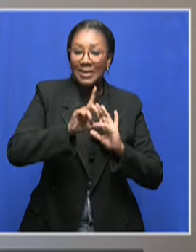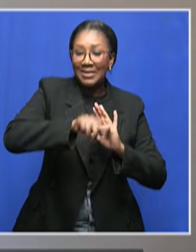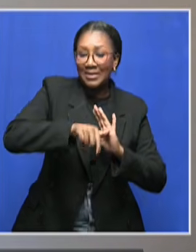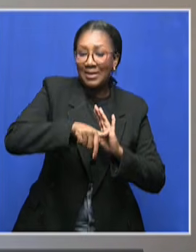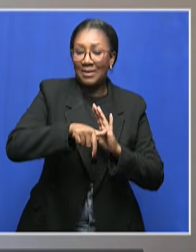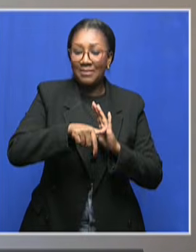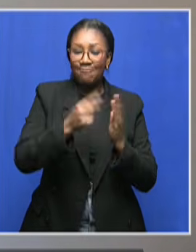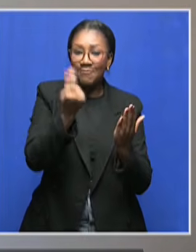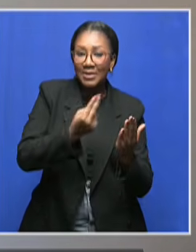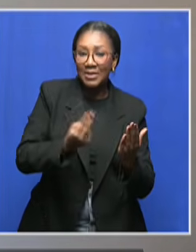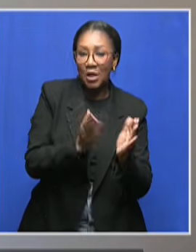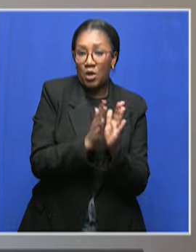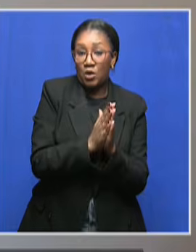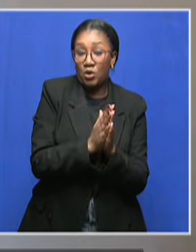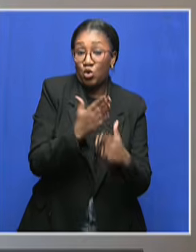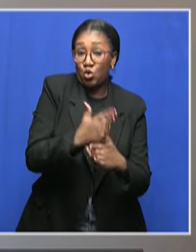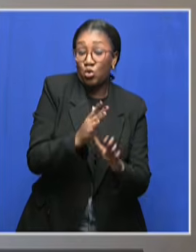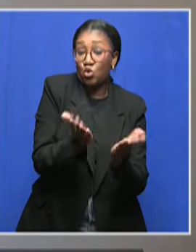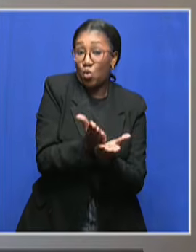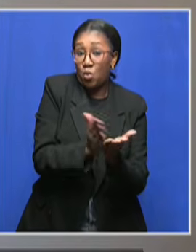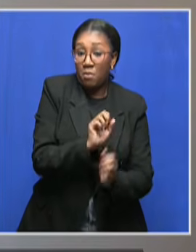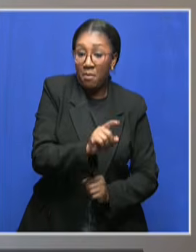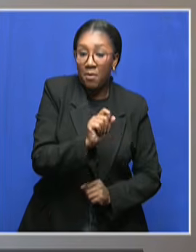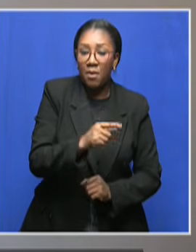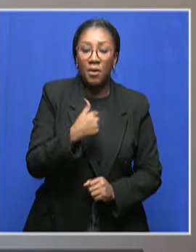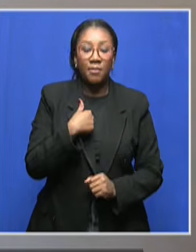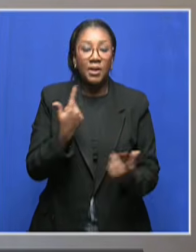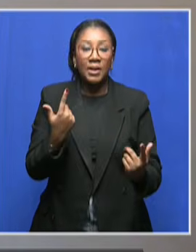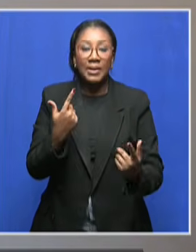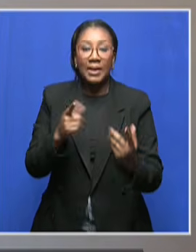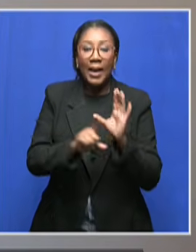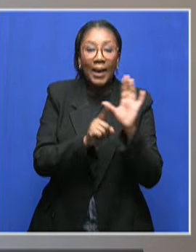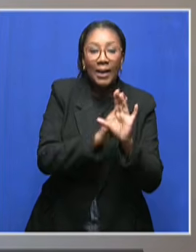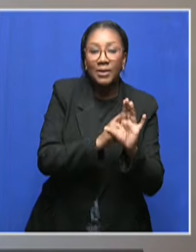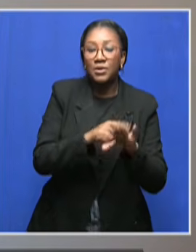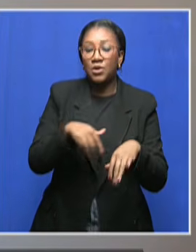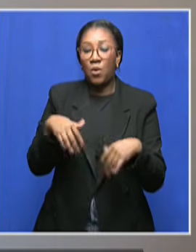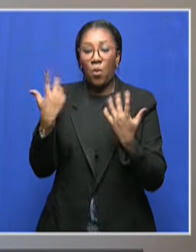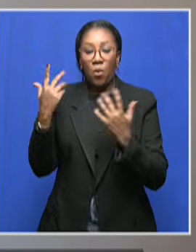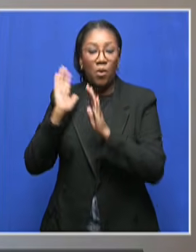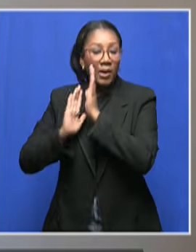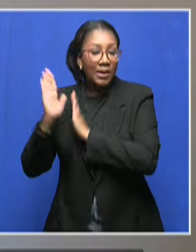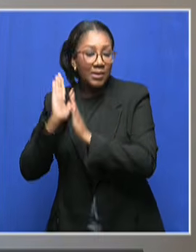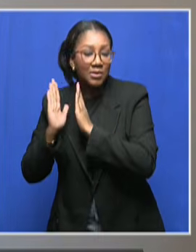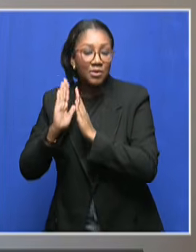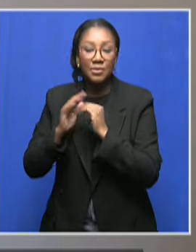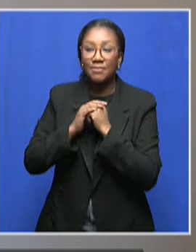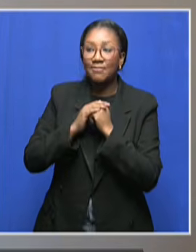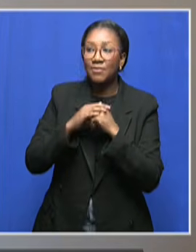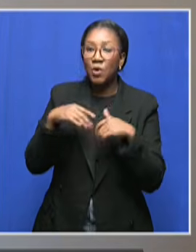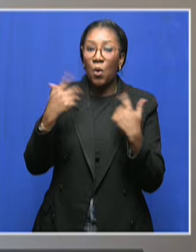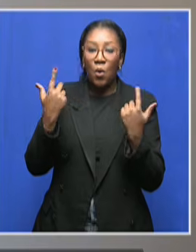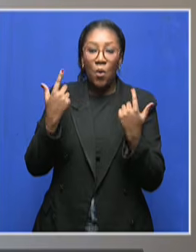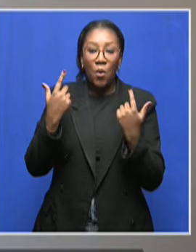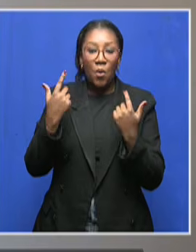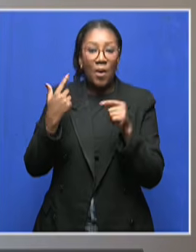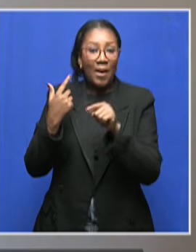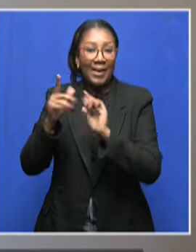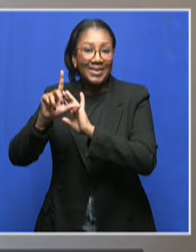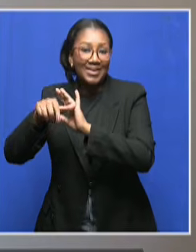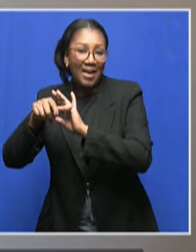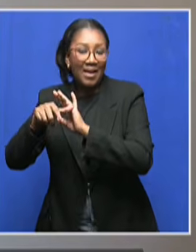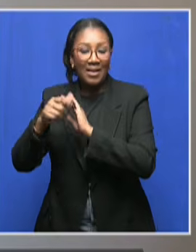design philosophies that represent whether it's a specific culture or a specific time in history or, an architectural